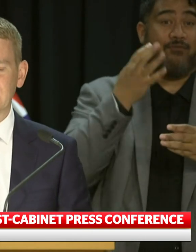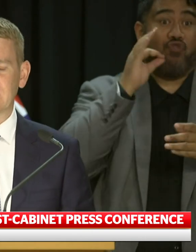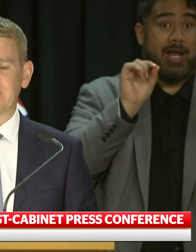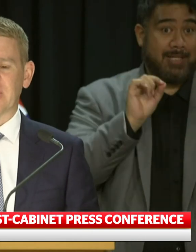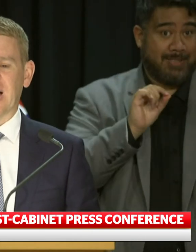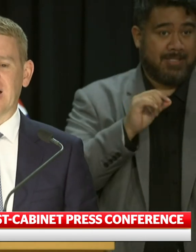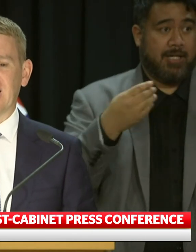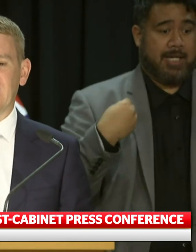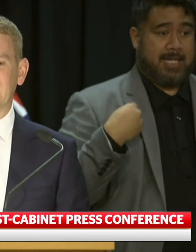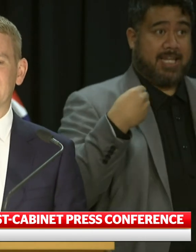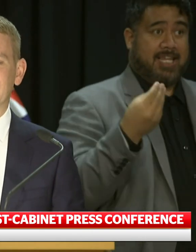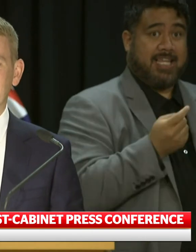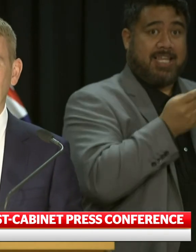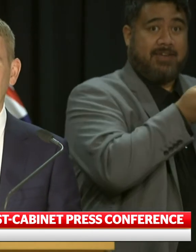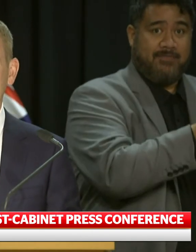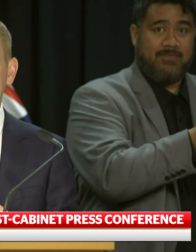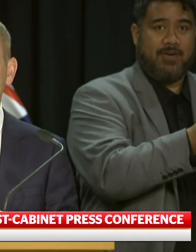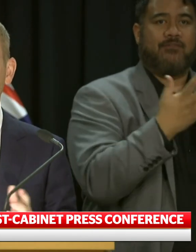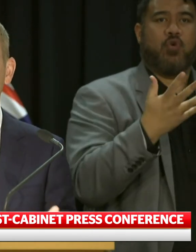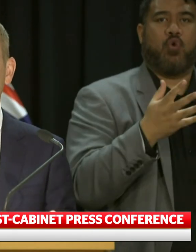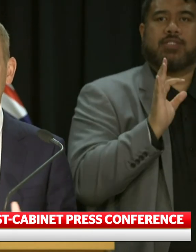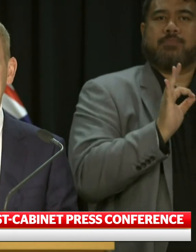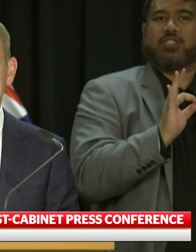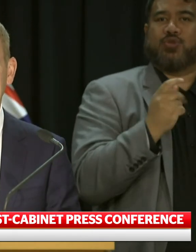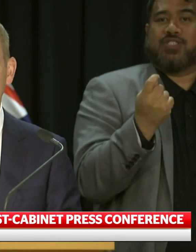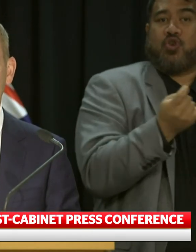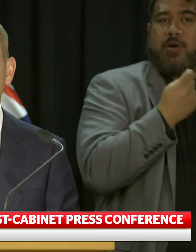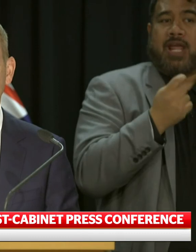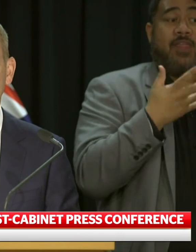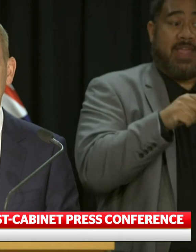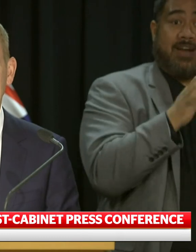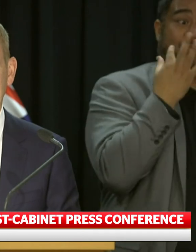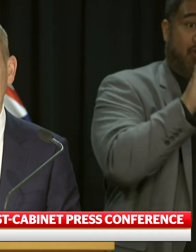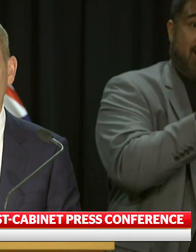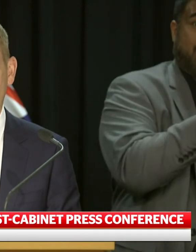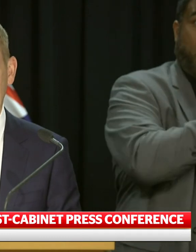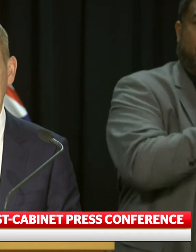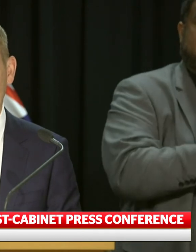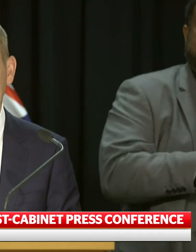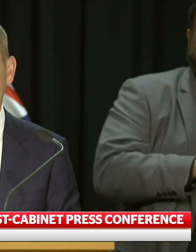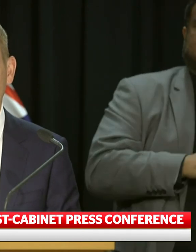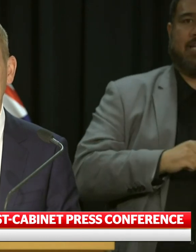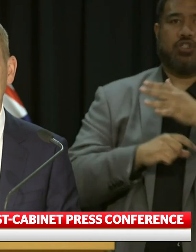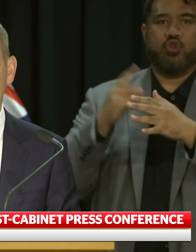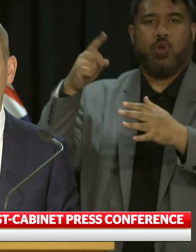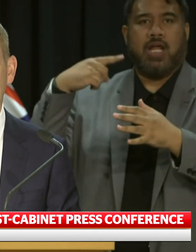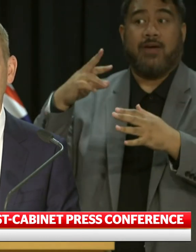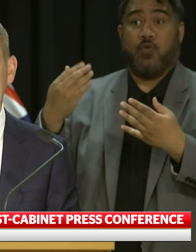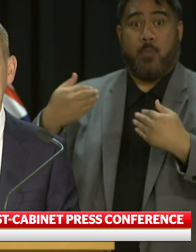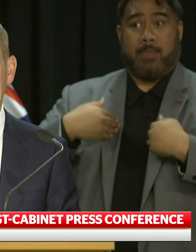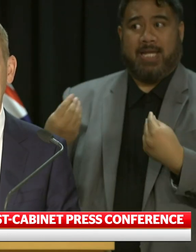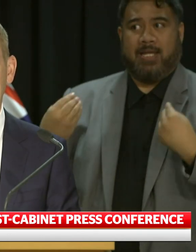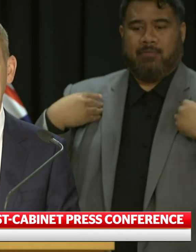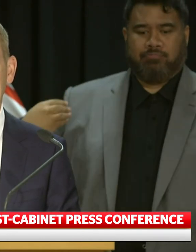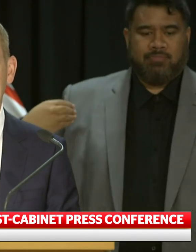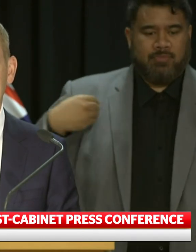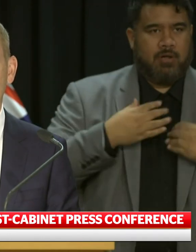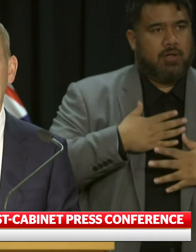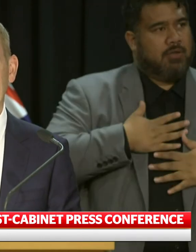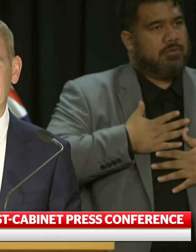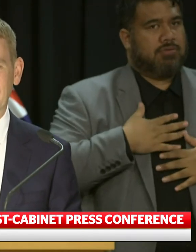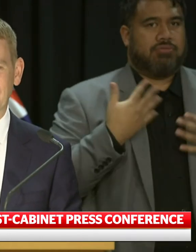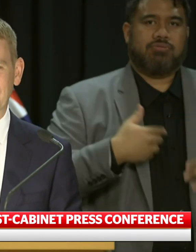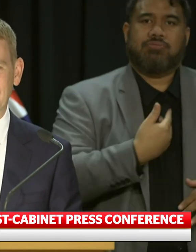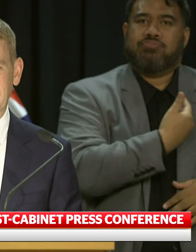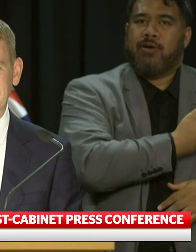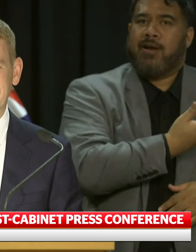occasions. And so it was sent over to London for me to wear to the coronation, and I was very, very, very